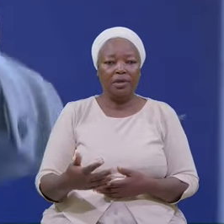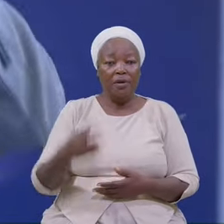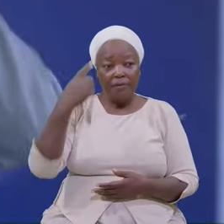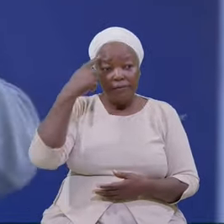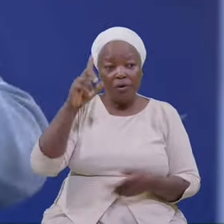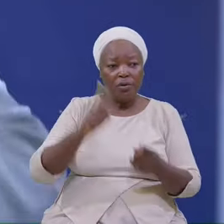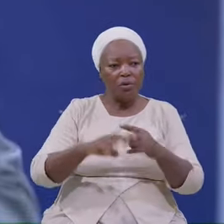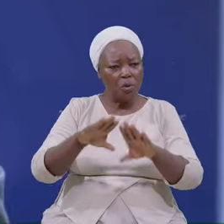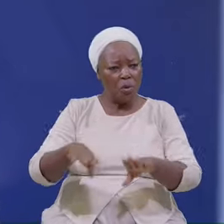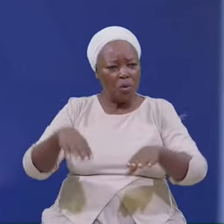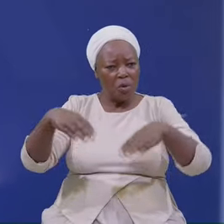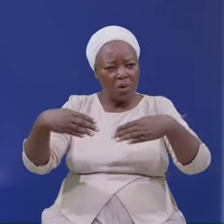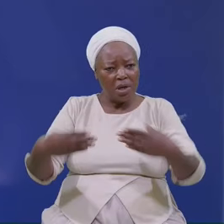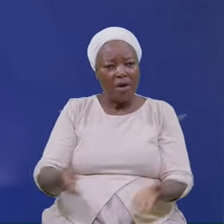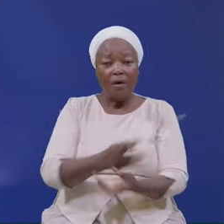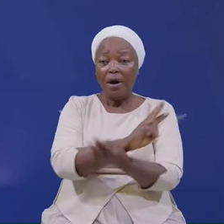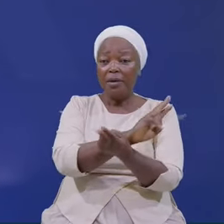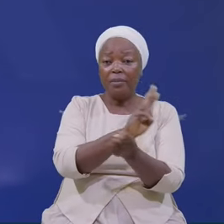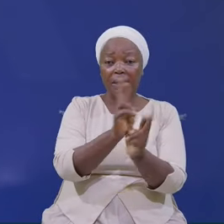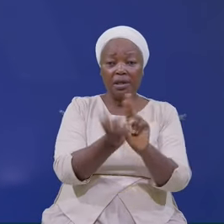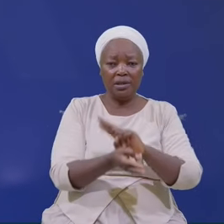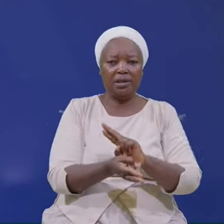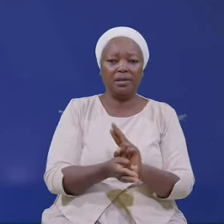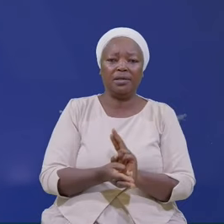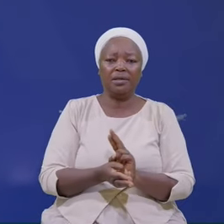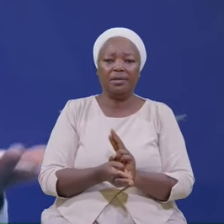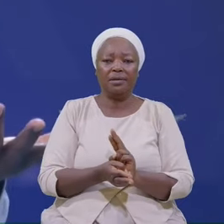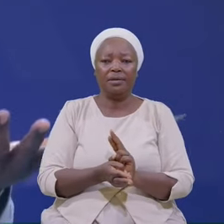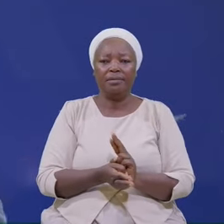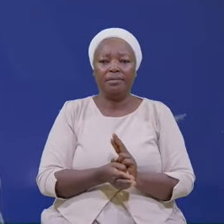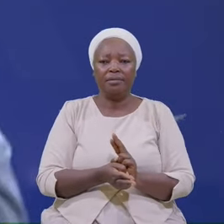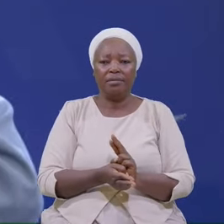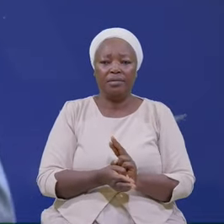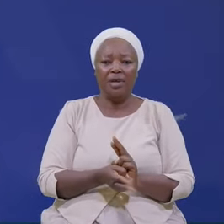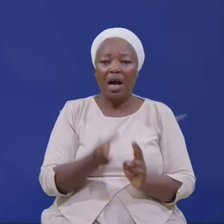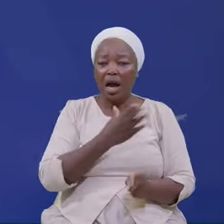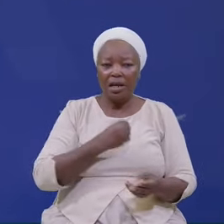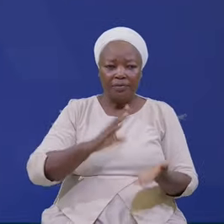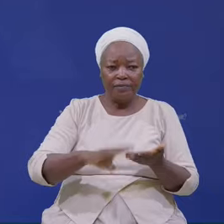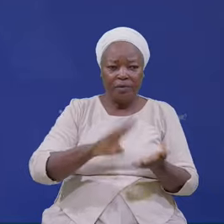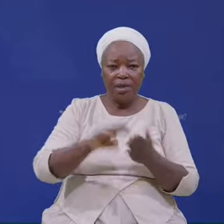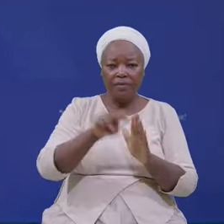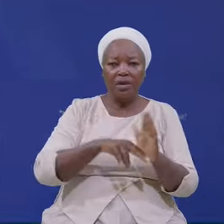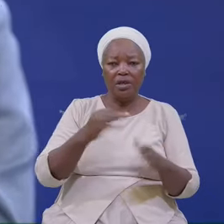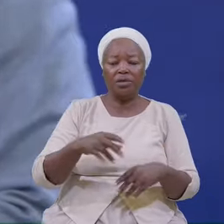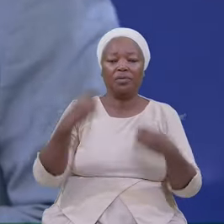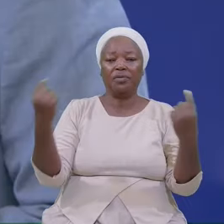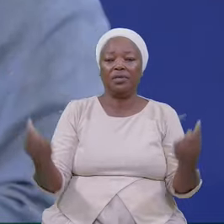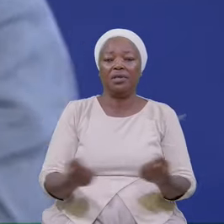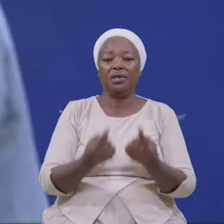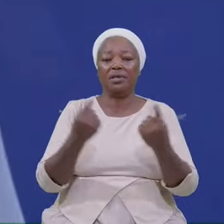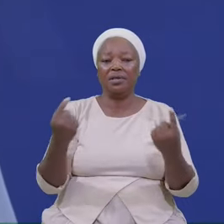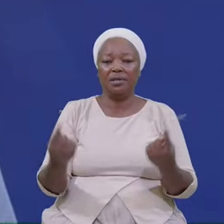give repentance, pour donner à Israël la repentance, a forgiveness of sins, pardon